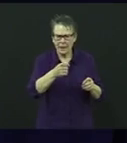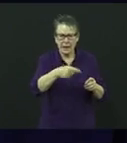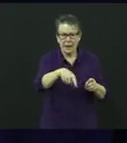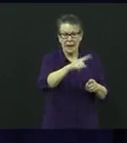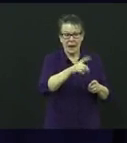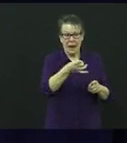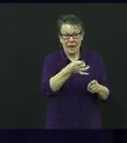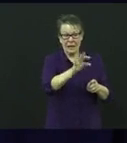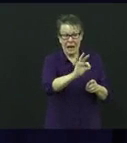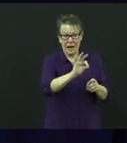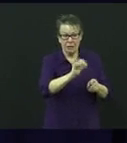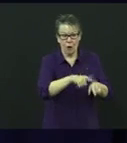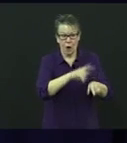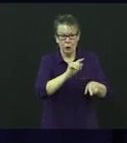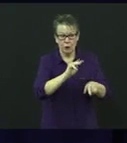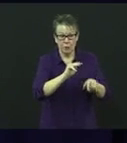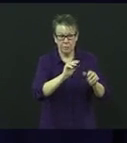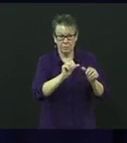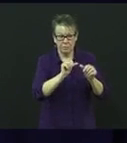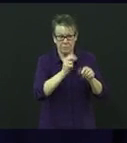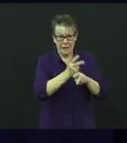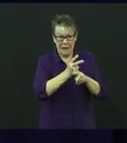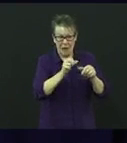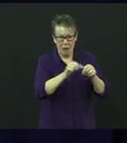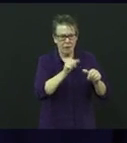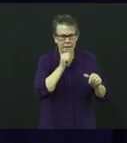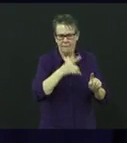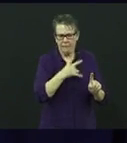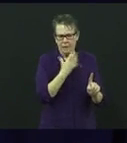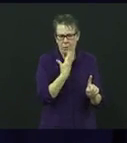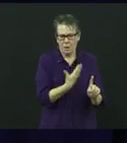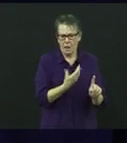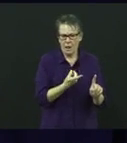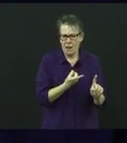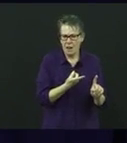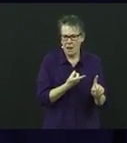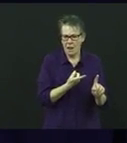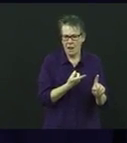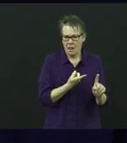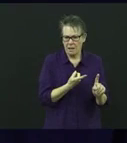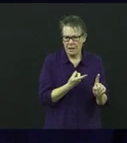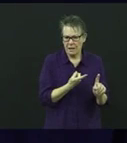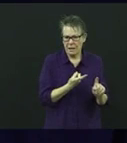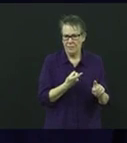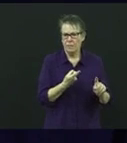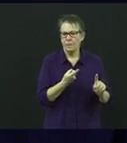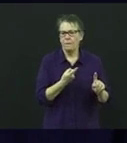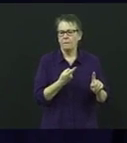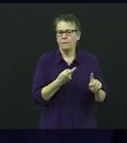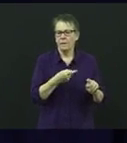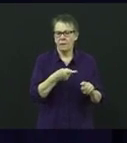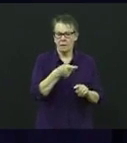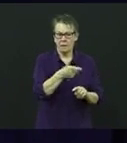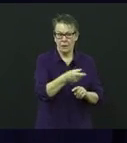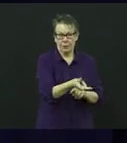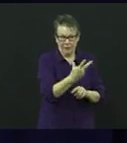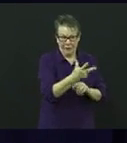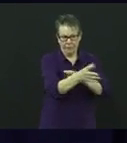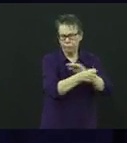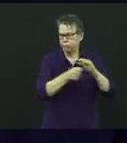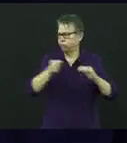COVID-19. Because of the individuals, the employees that did not come into work, the sisters were working